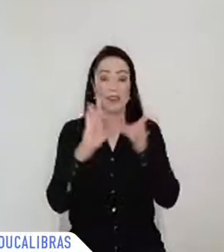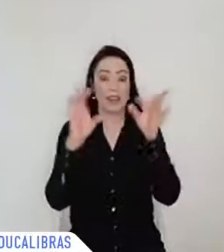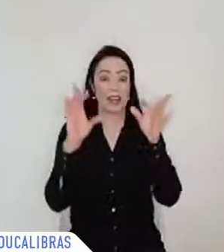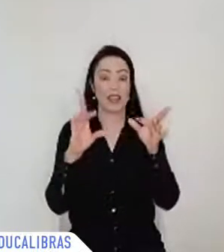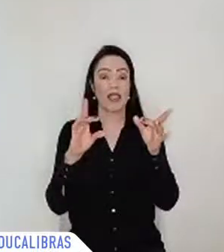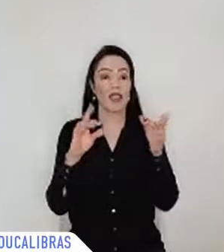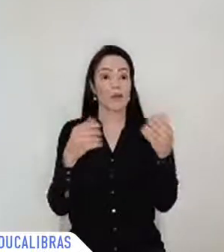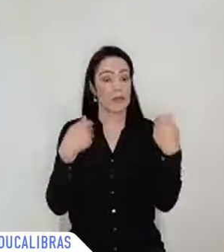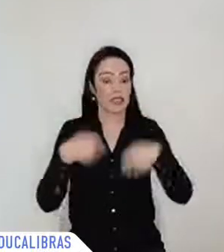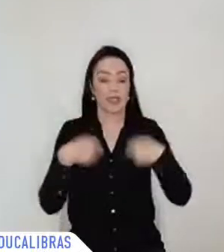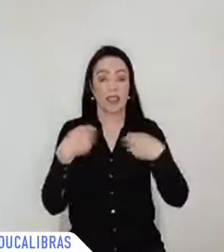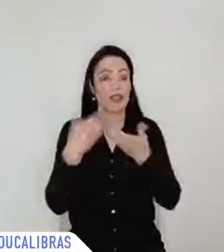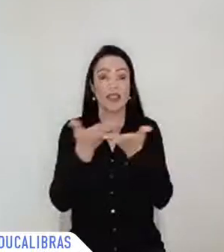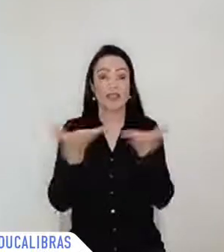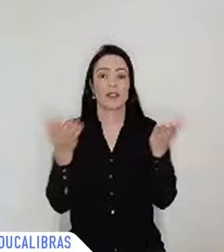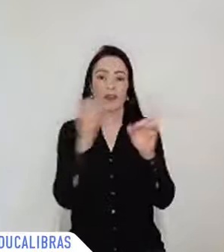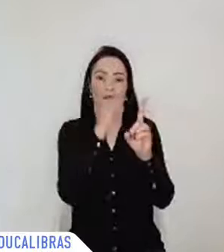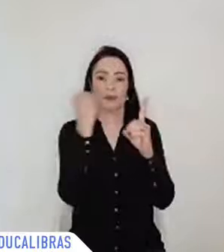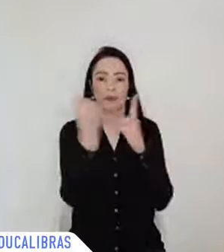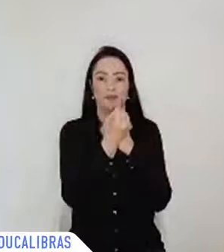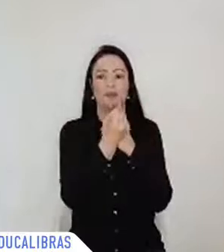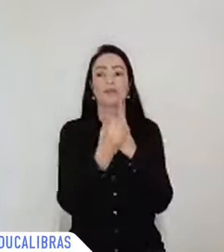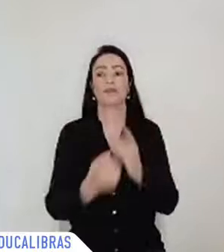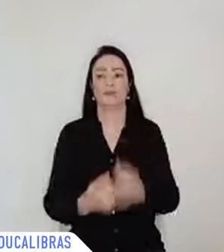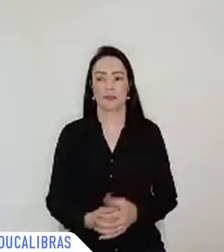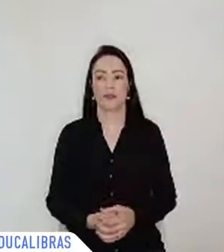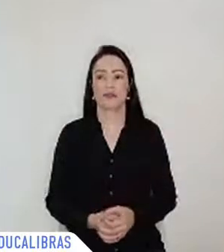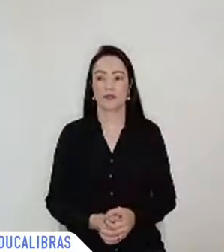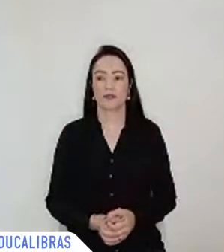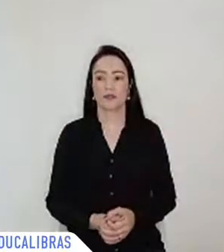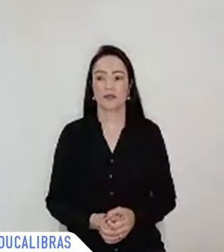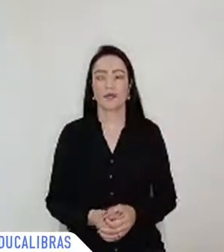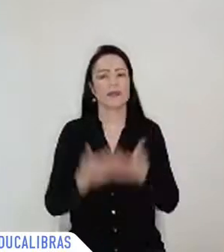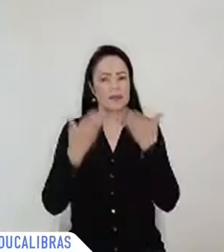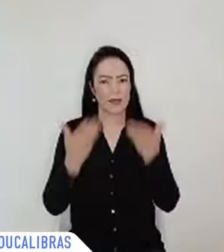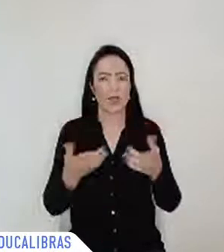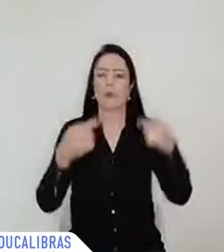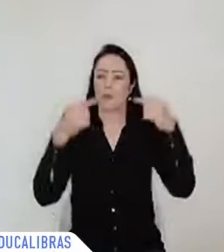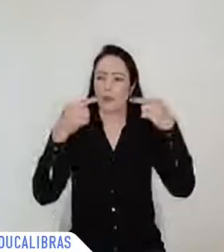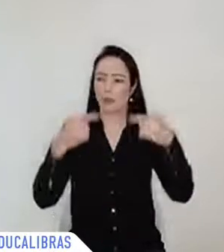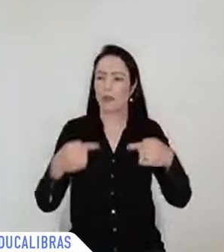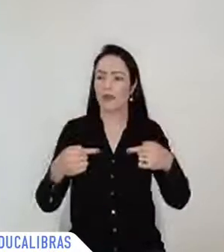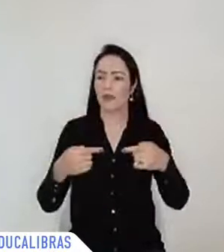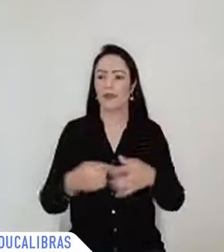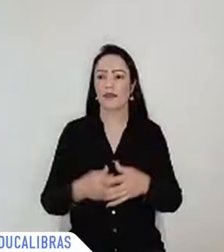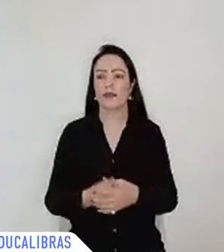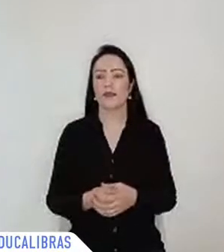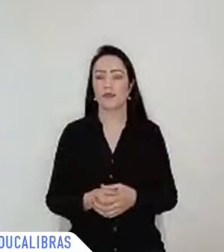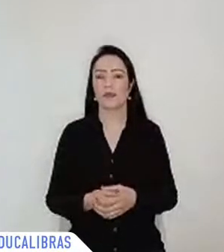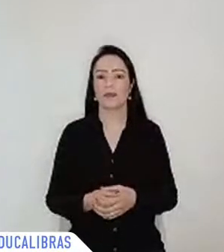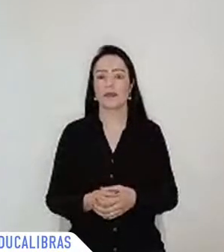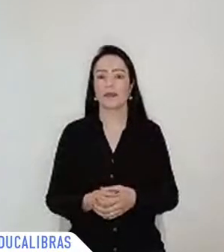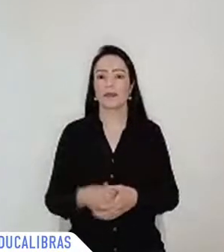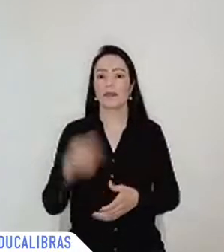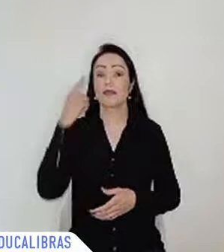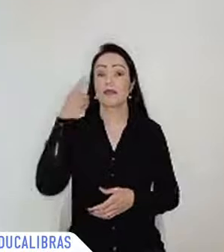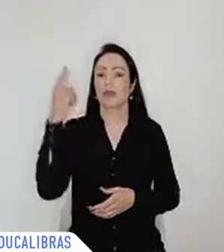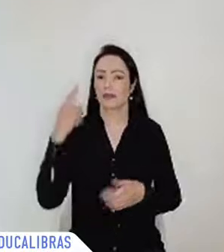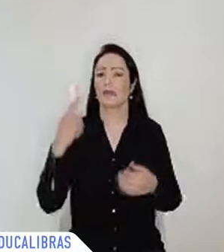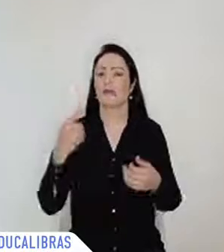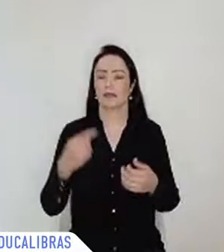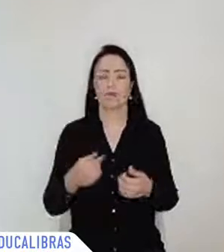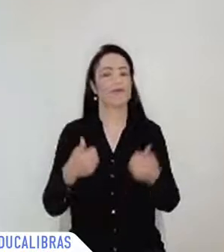and fundamental freedoms, and they are out there in society. I think it's a